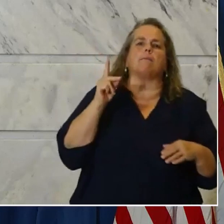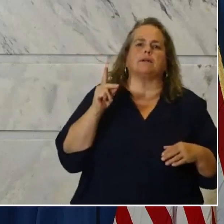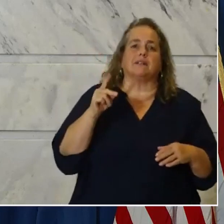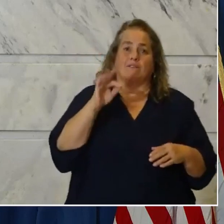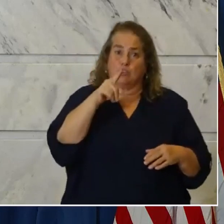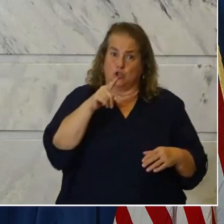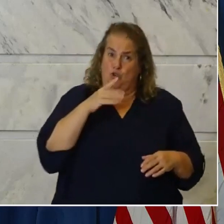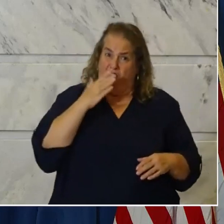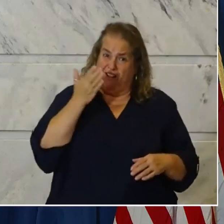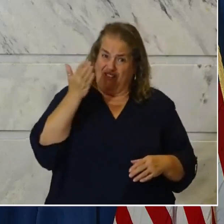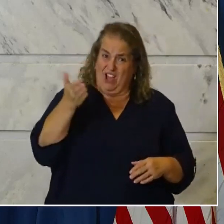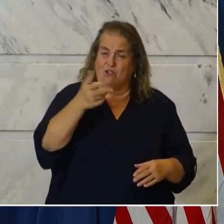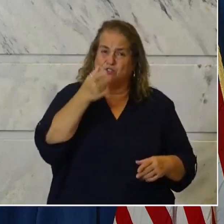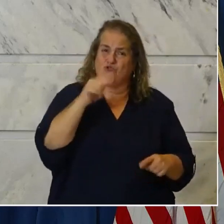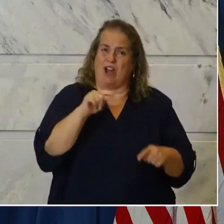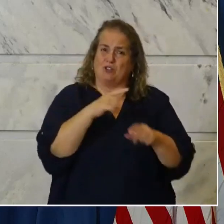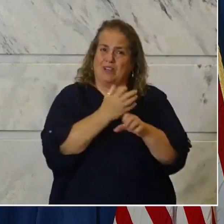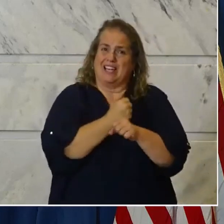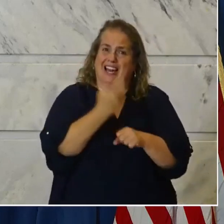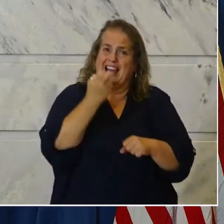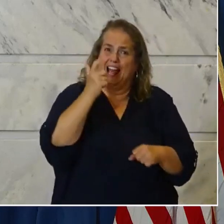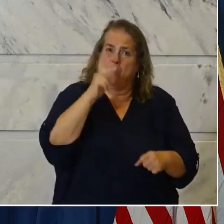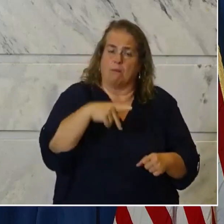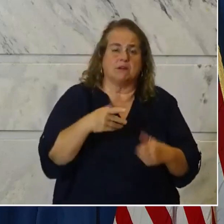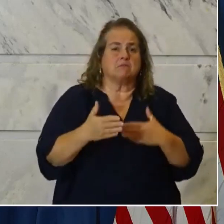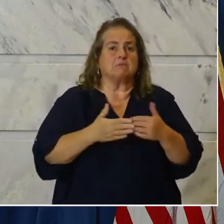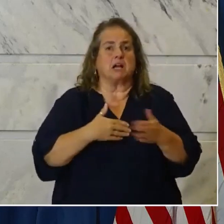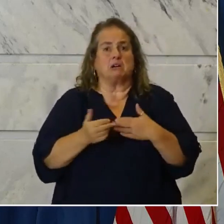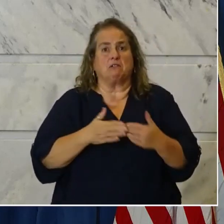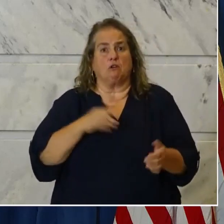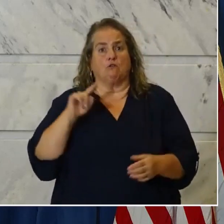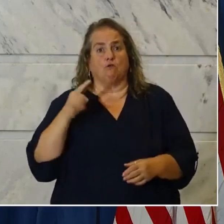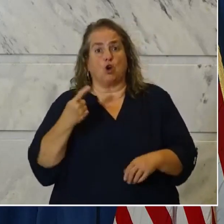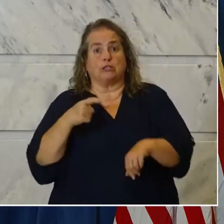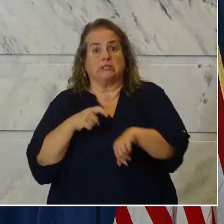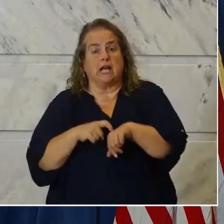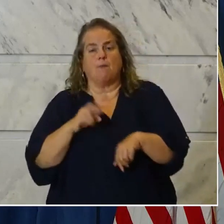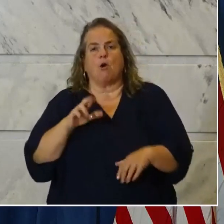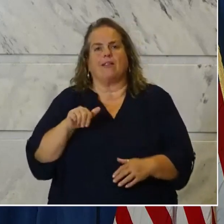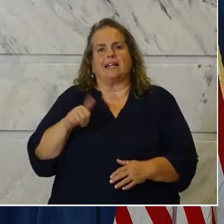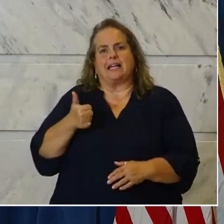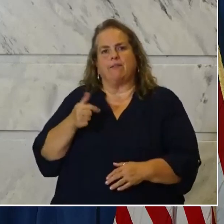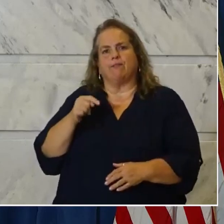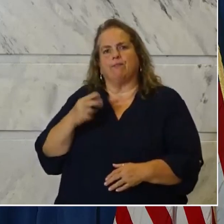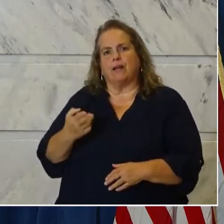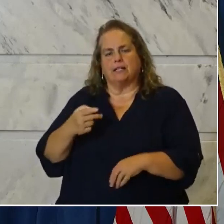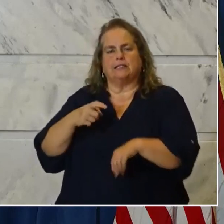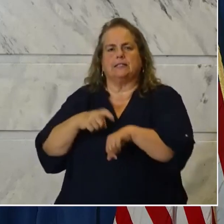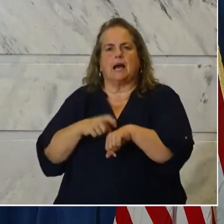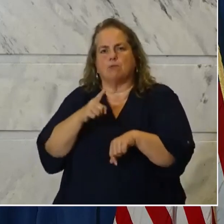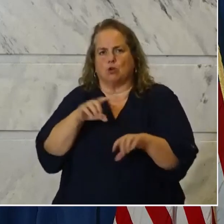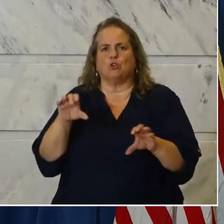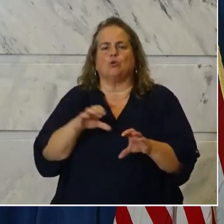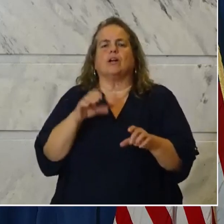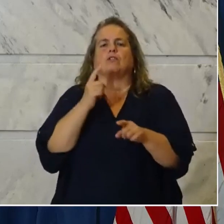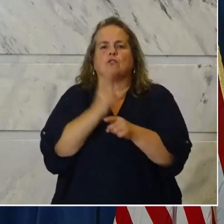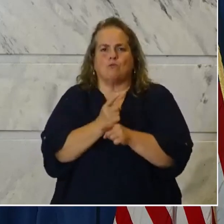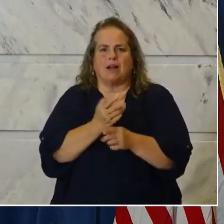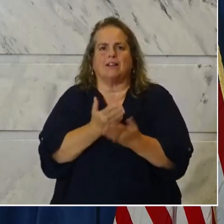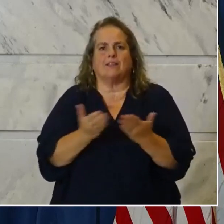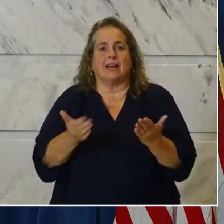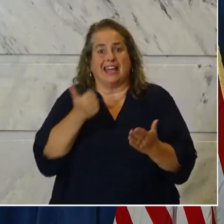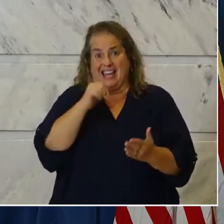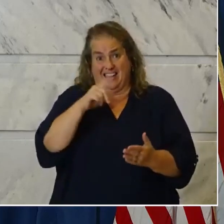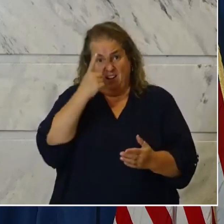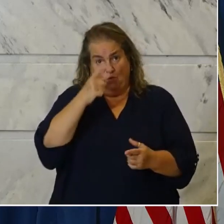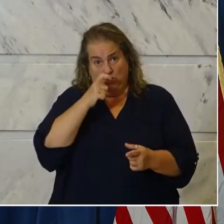trying to get help, it doesn't matter if it's the first time or the 10th time, you're doing the right thing. If anybody judges you for that, and it doesn't say something